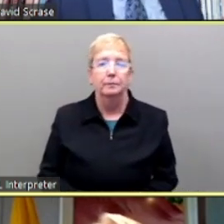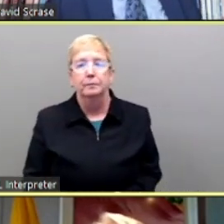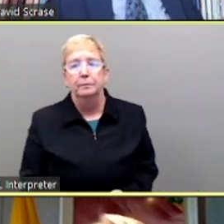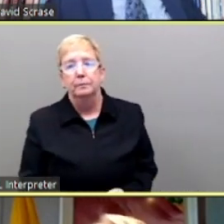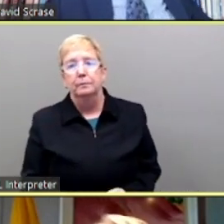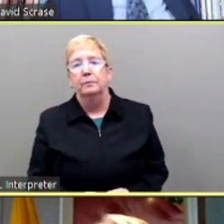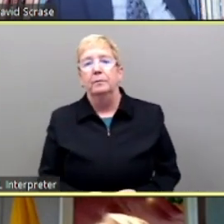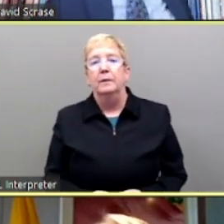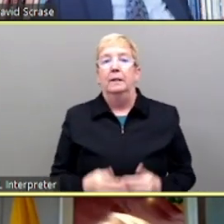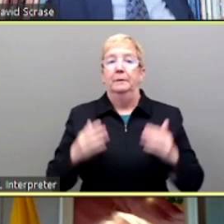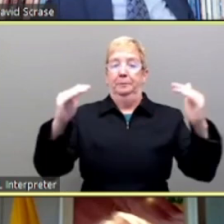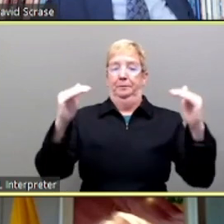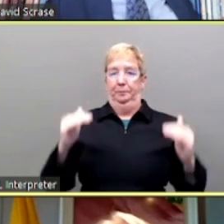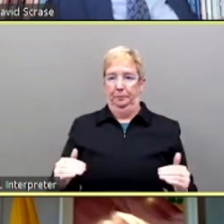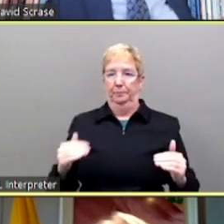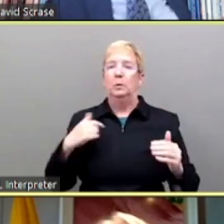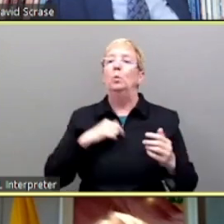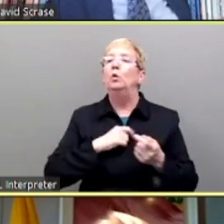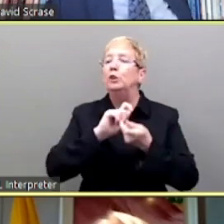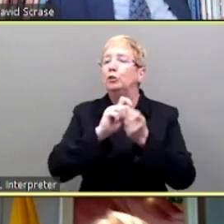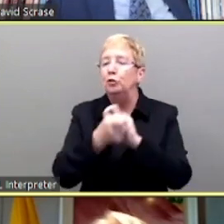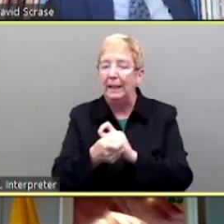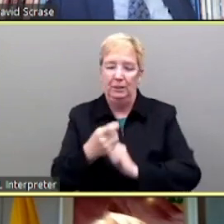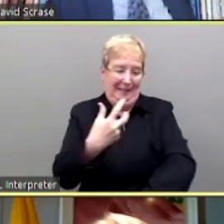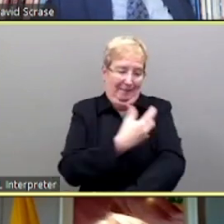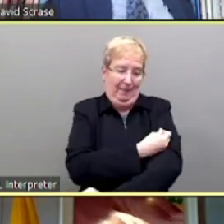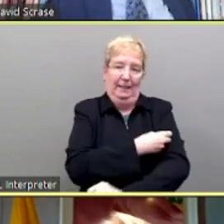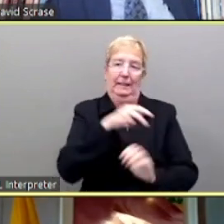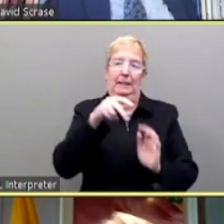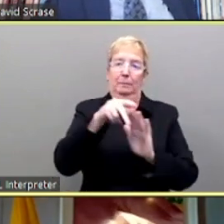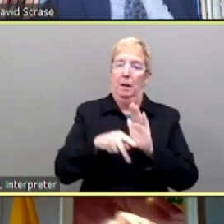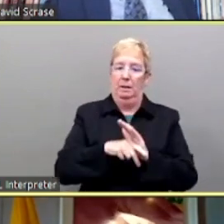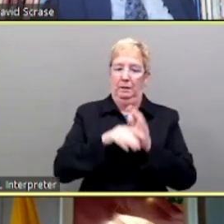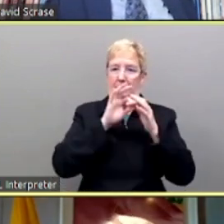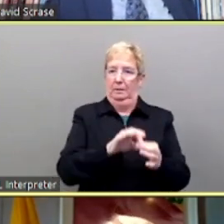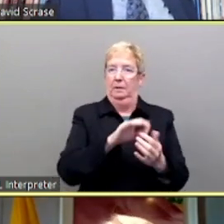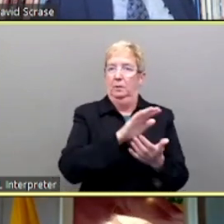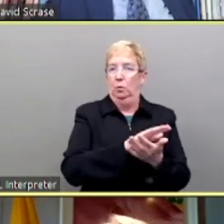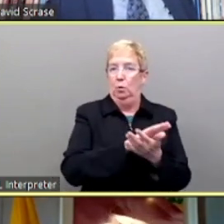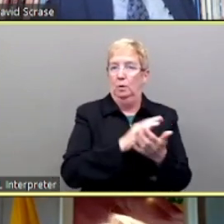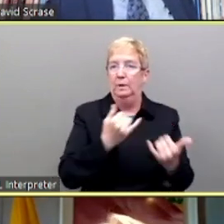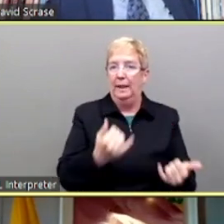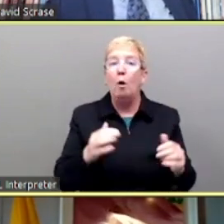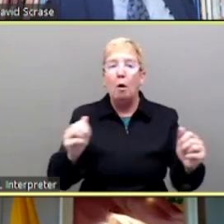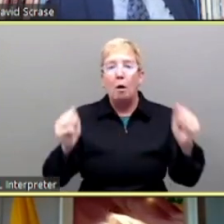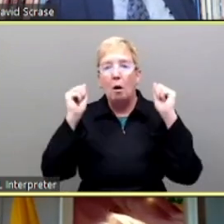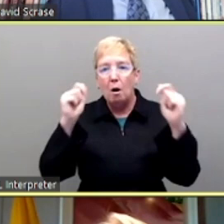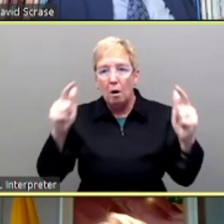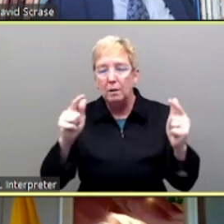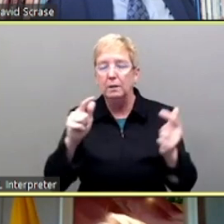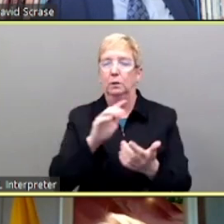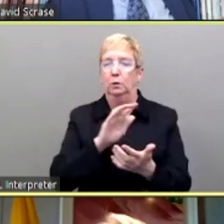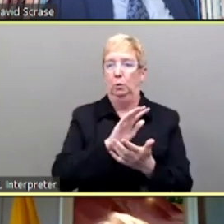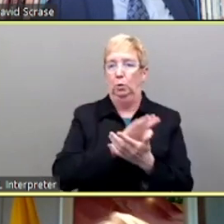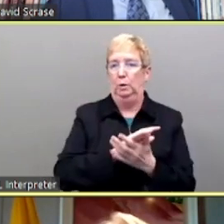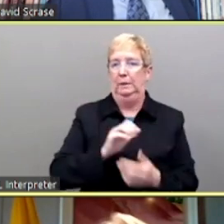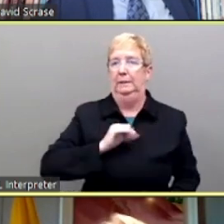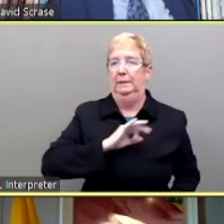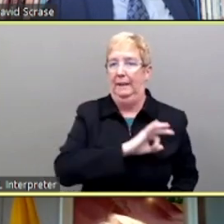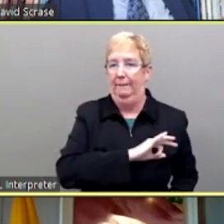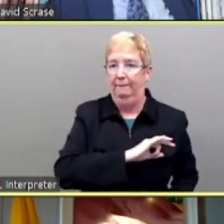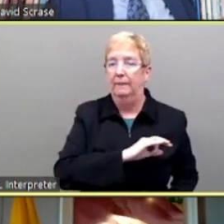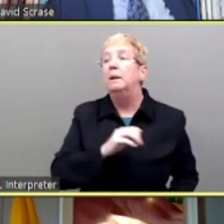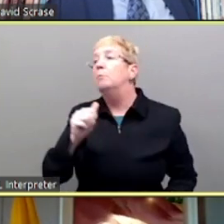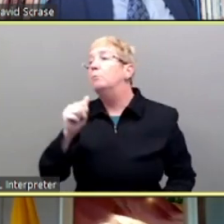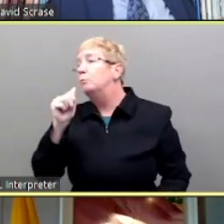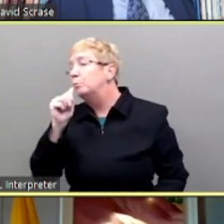We are changing the vaccine policy for school personnel. All school personnel, all workers at public, private, and